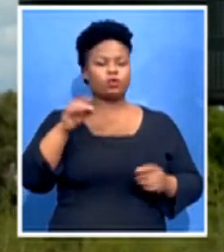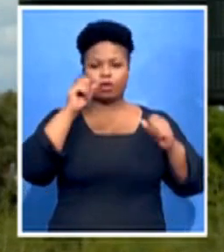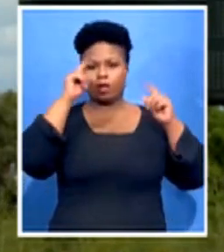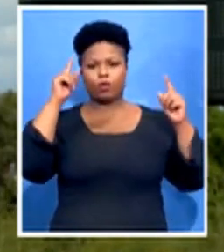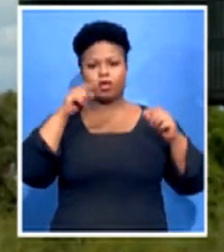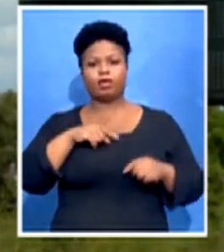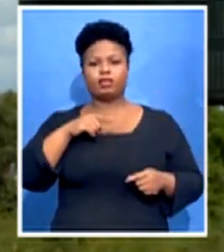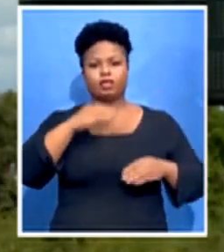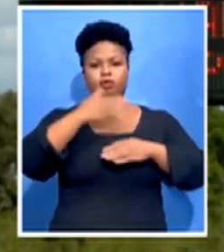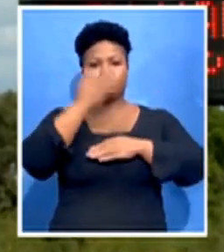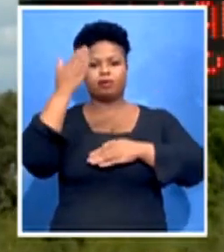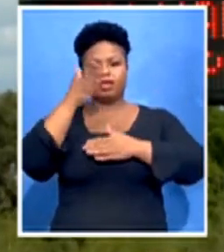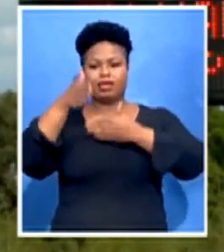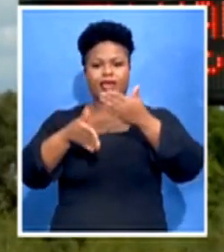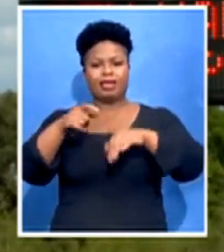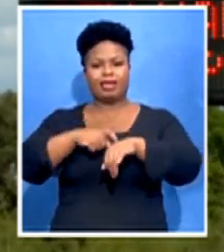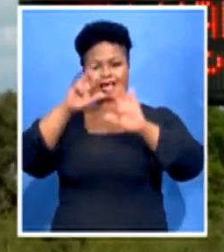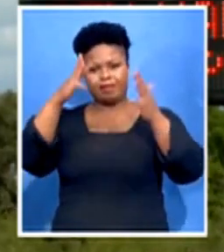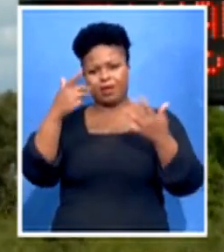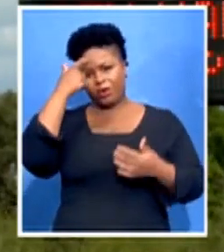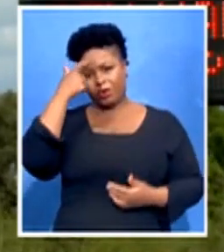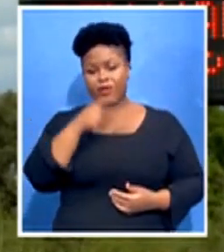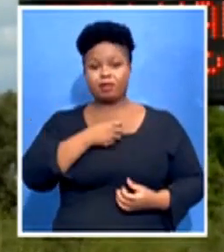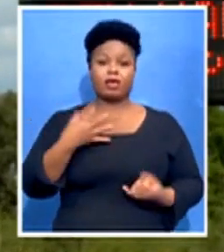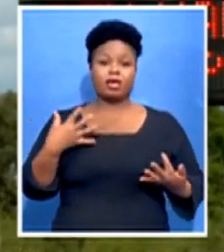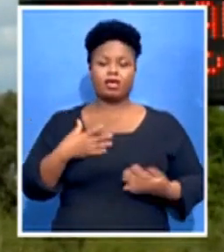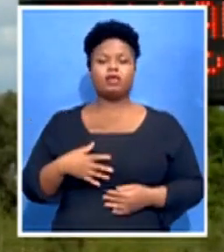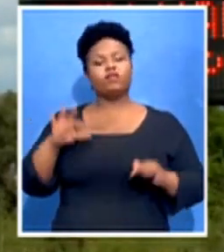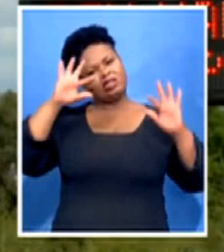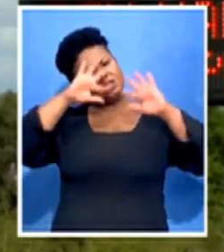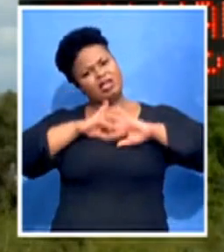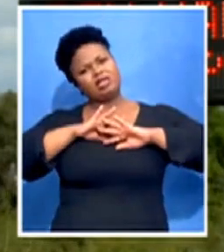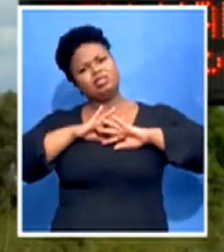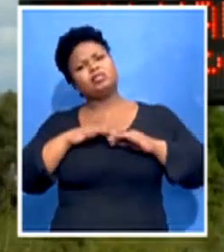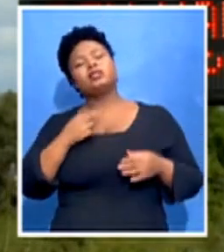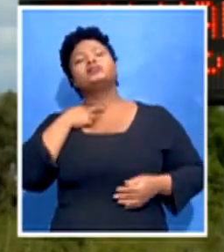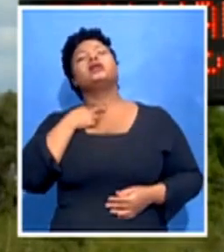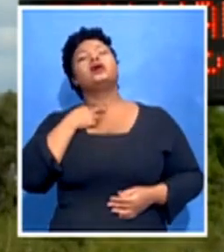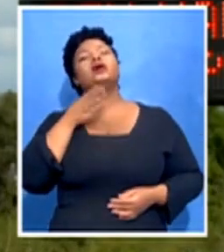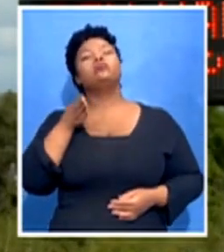So most of them, they travel during the night and then they have to be stuck here. And then we started to process them